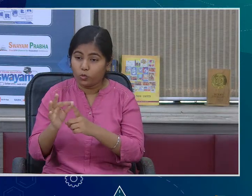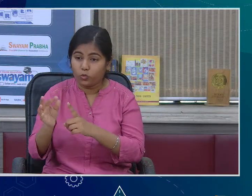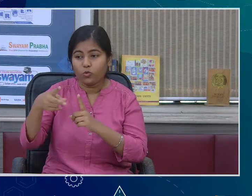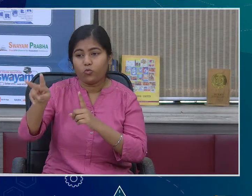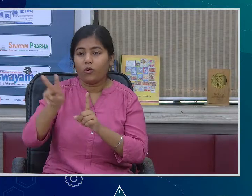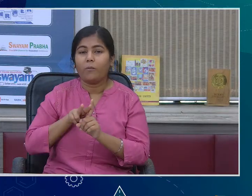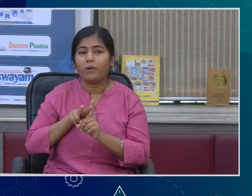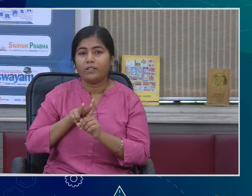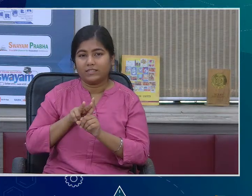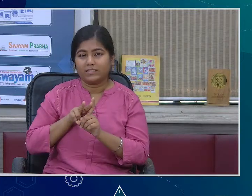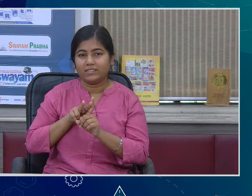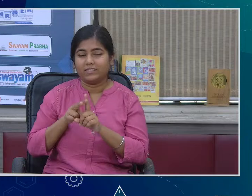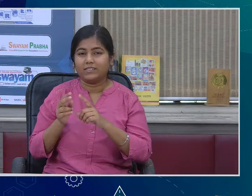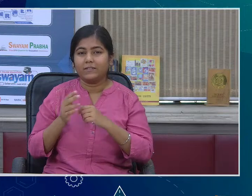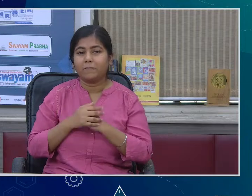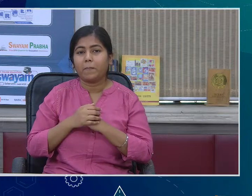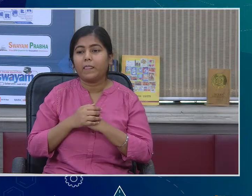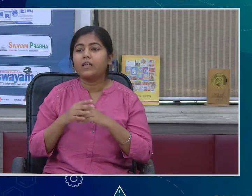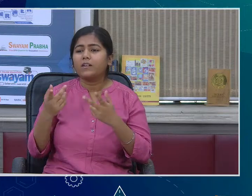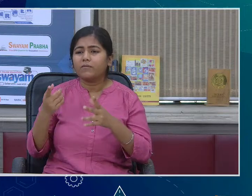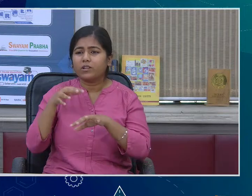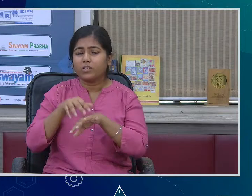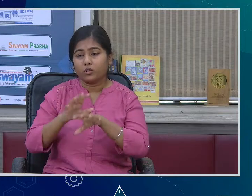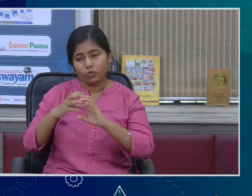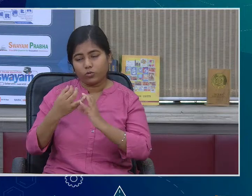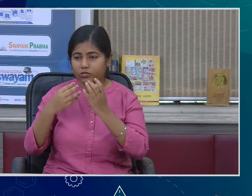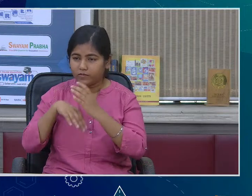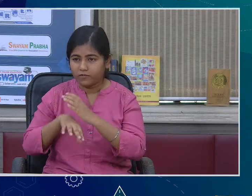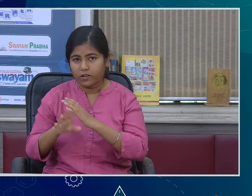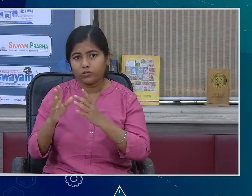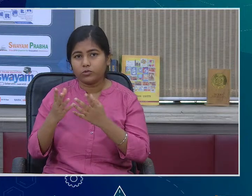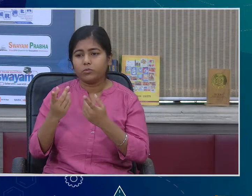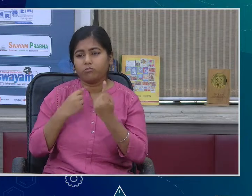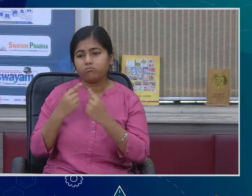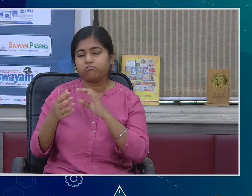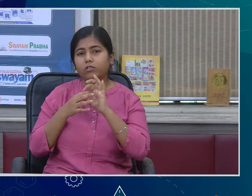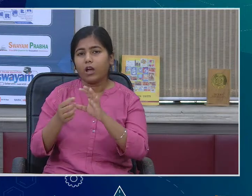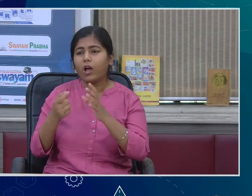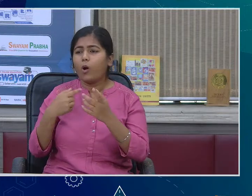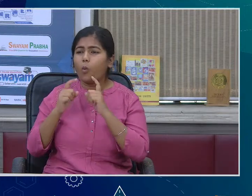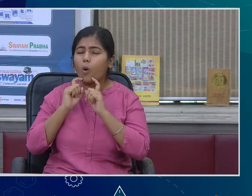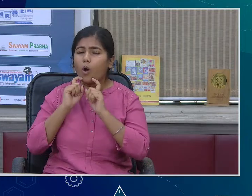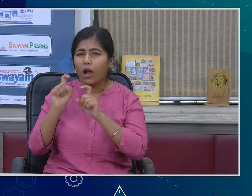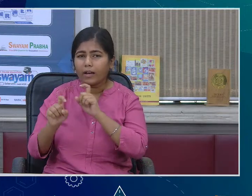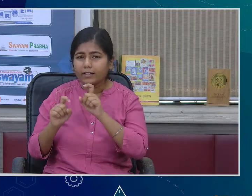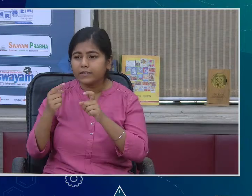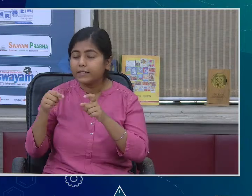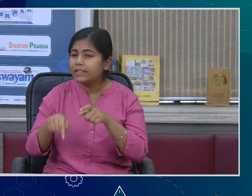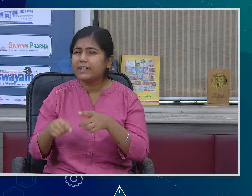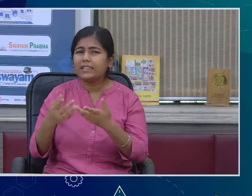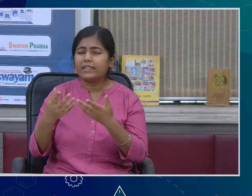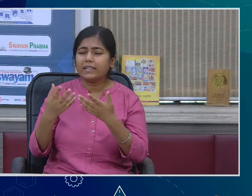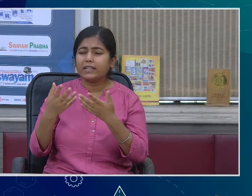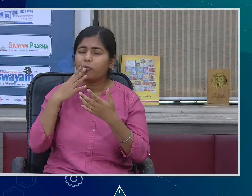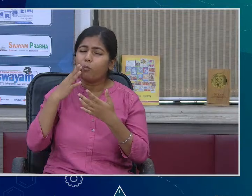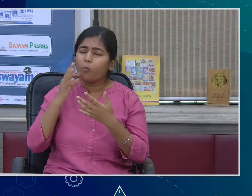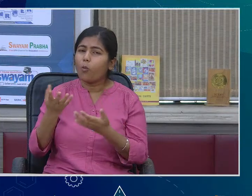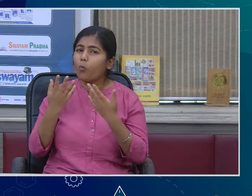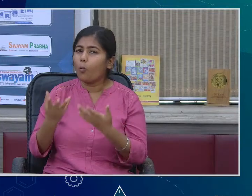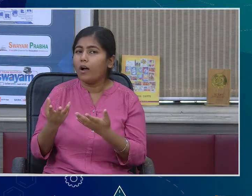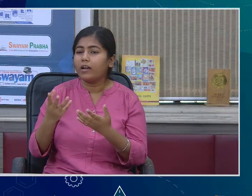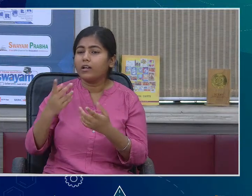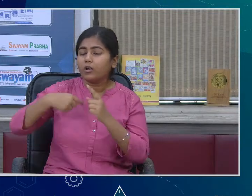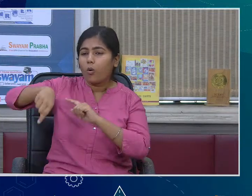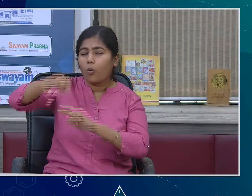because we're talking about inclusive classroom in this particular program, I wanted to ask you that why is it important for all to engage